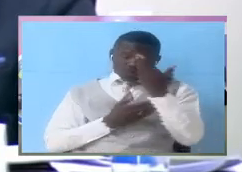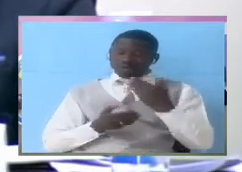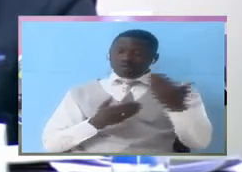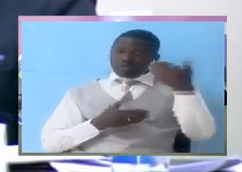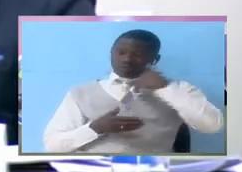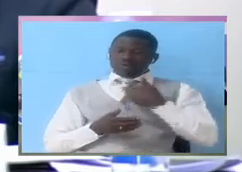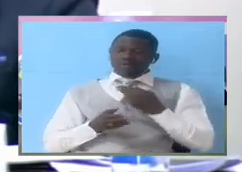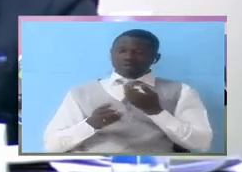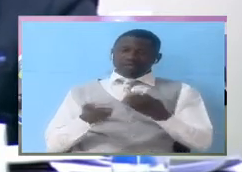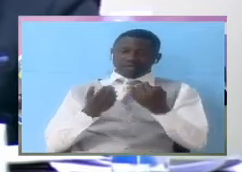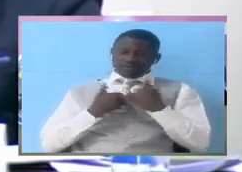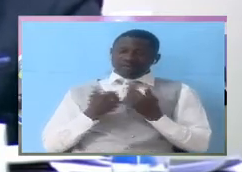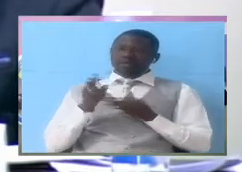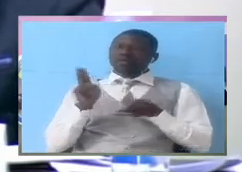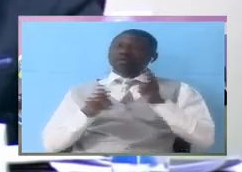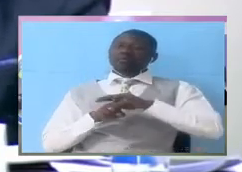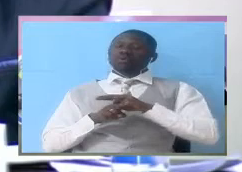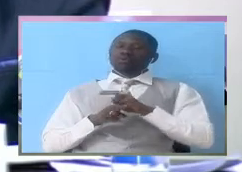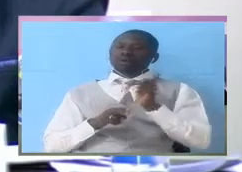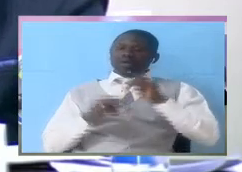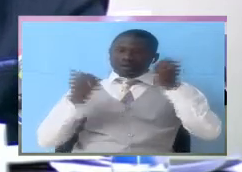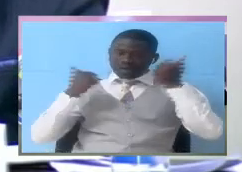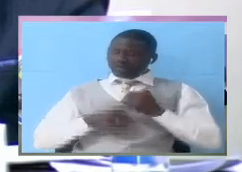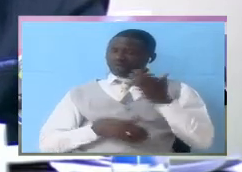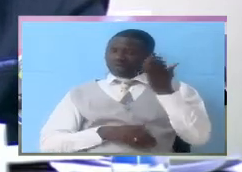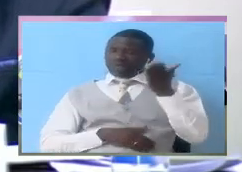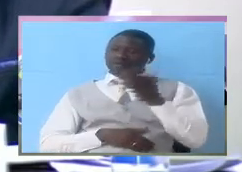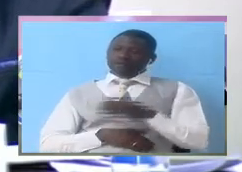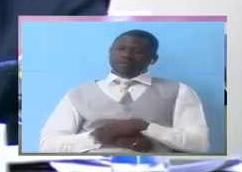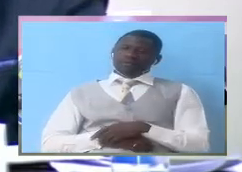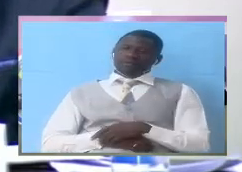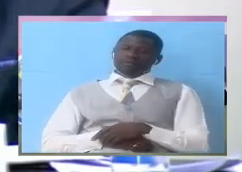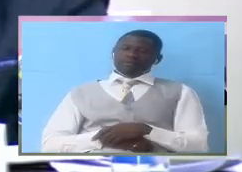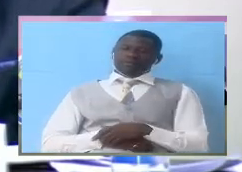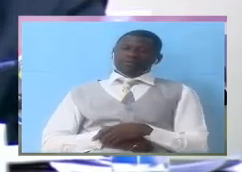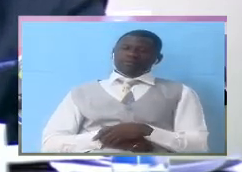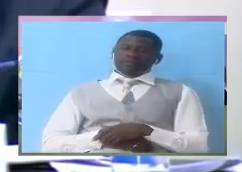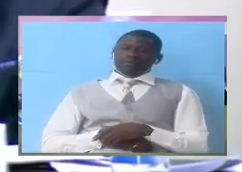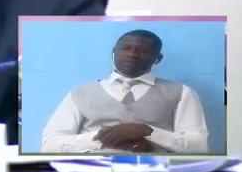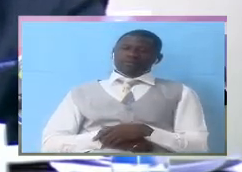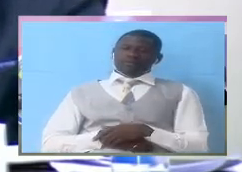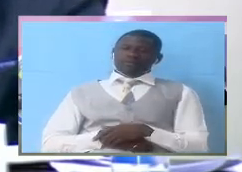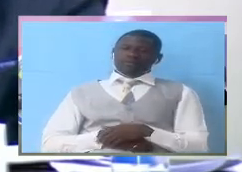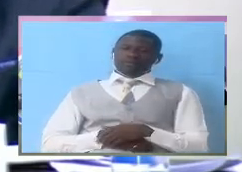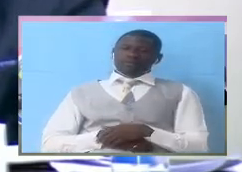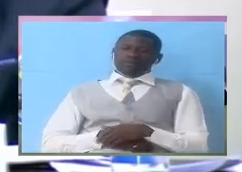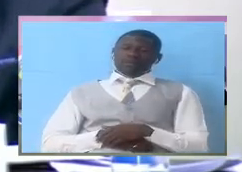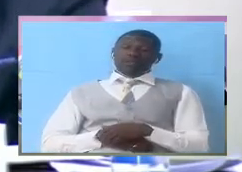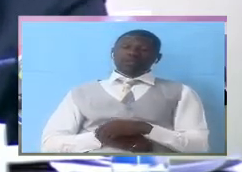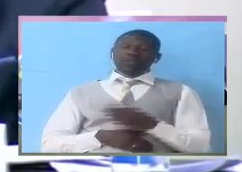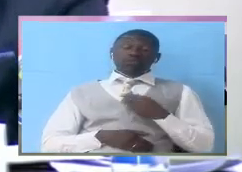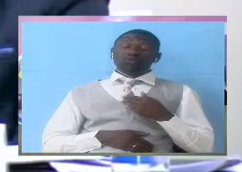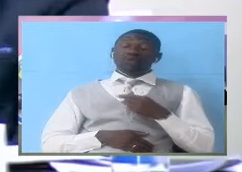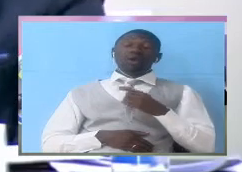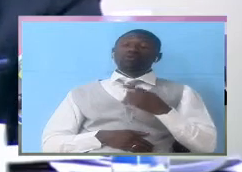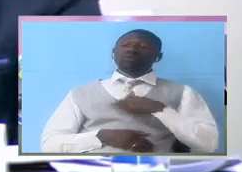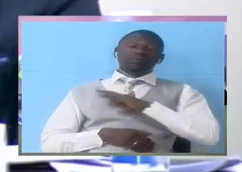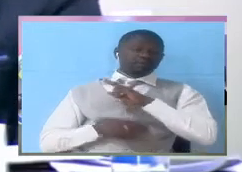jëlé. But not only would he come to your office to discuss work of the panel, you